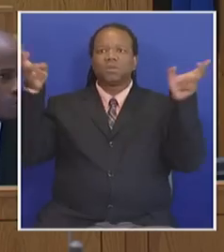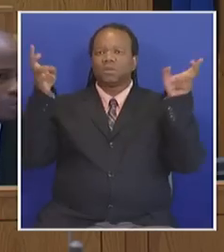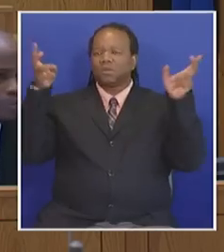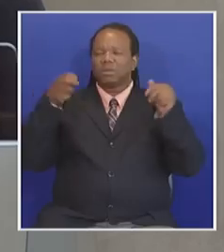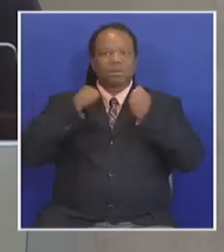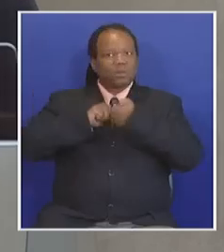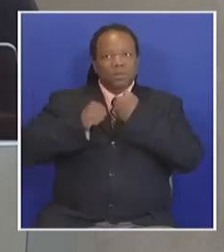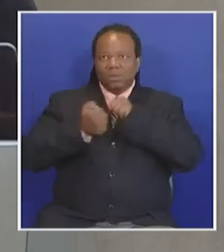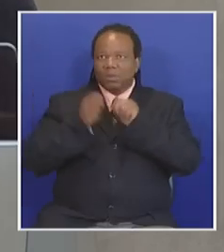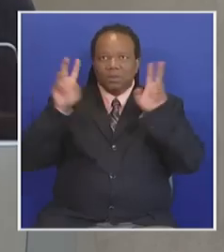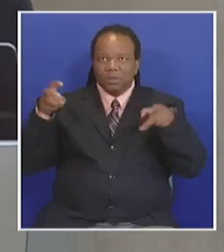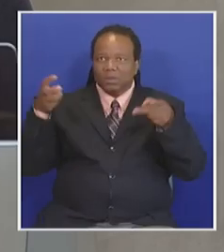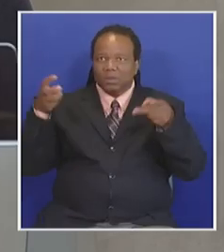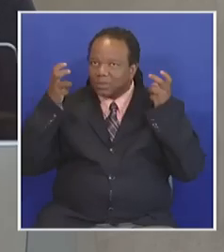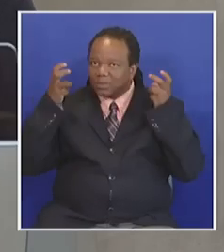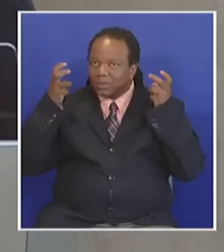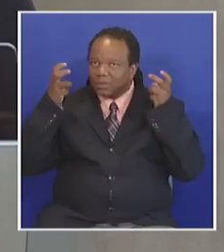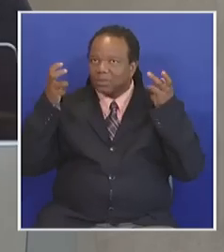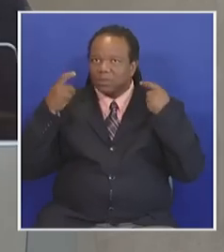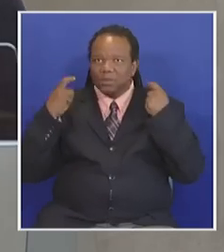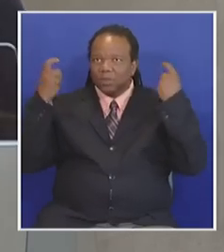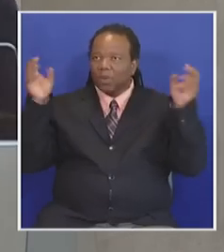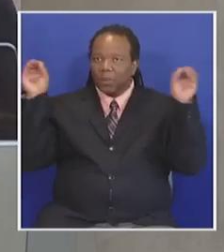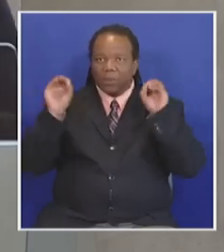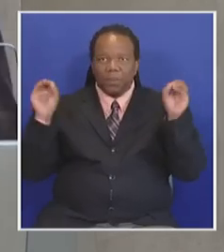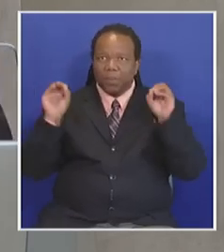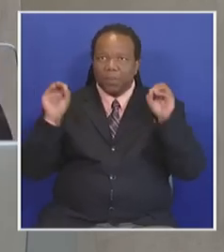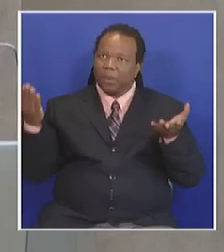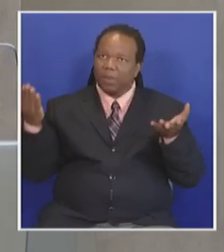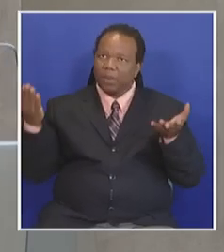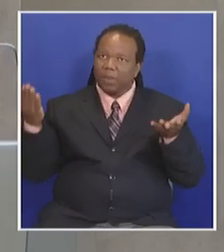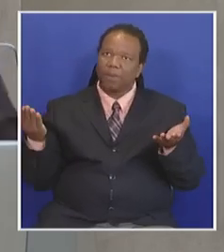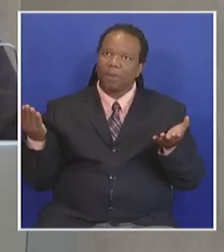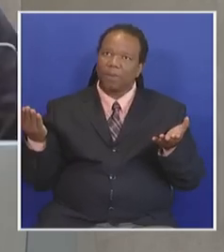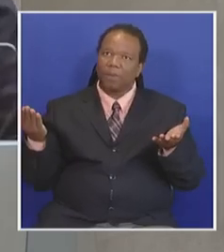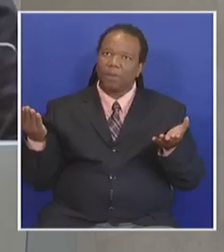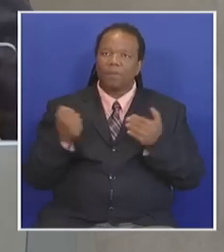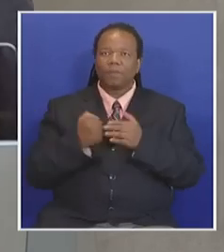hard, where I hit, it hurts. It hurts where I hit.